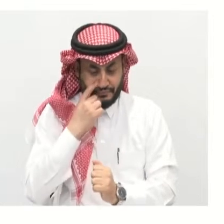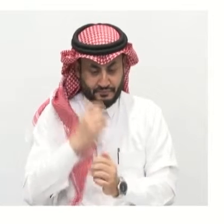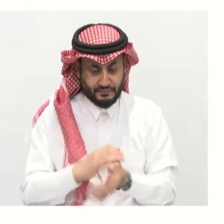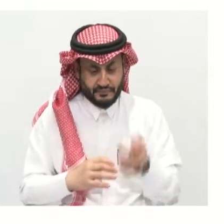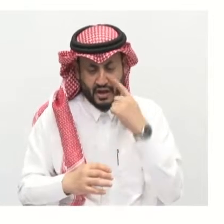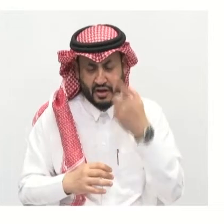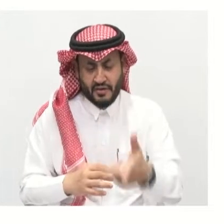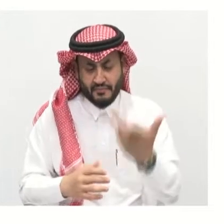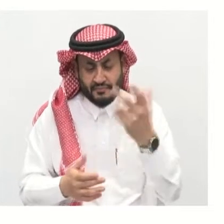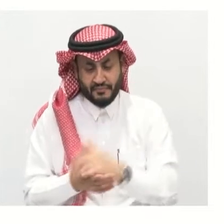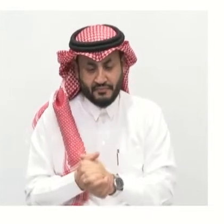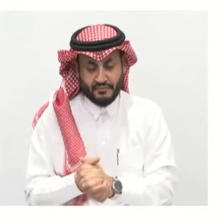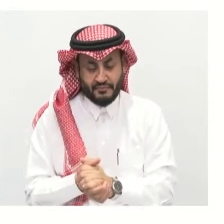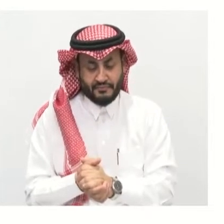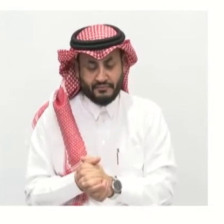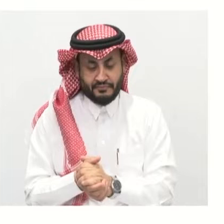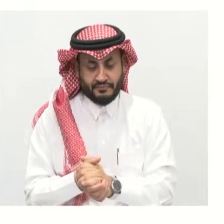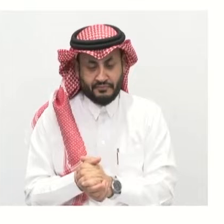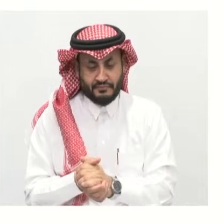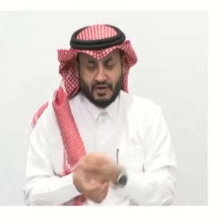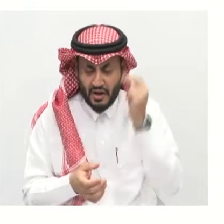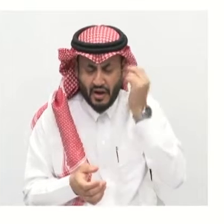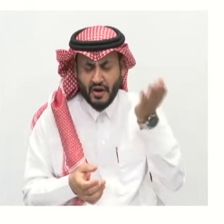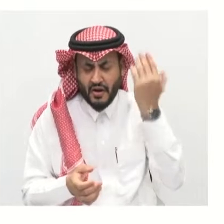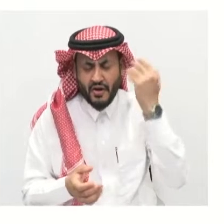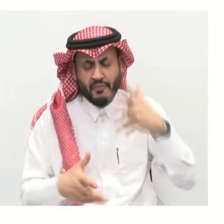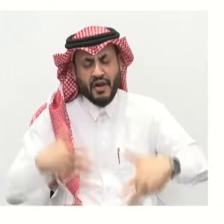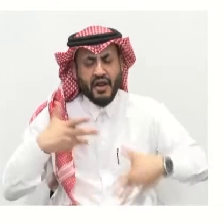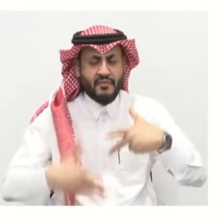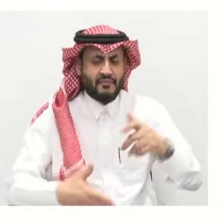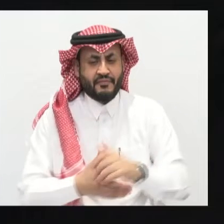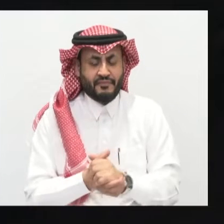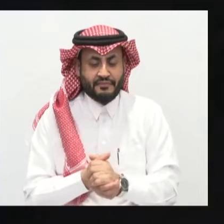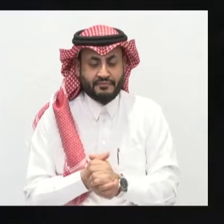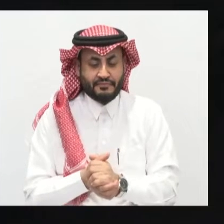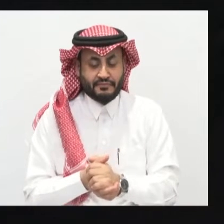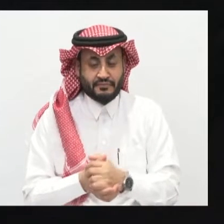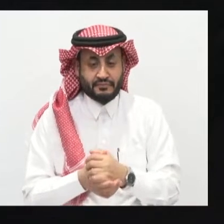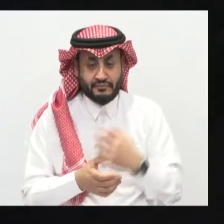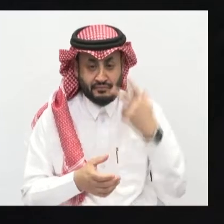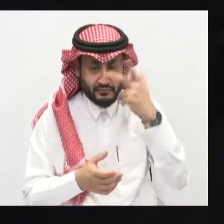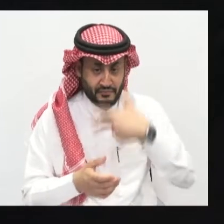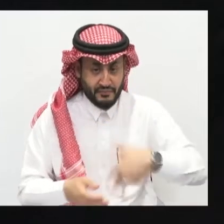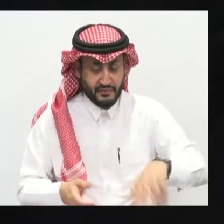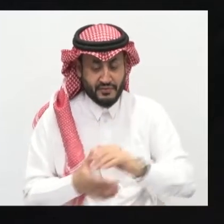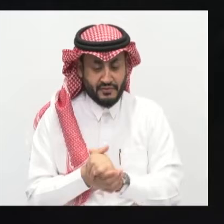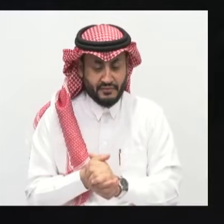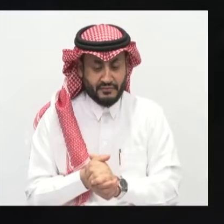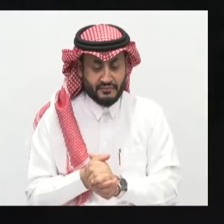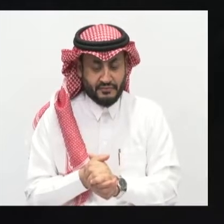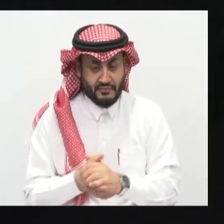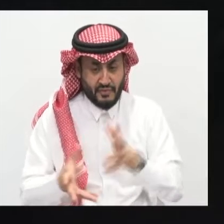What do we see here? Remember when we talked about feelings showing in our body as well? Our